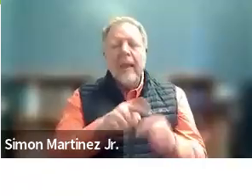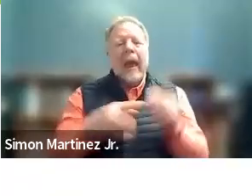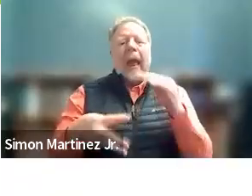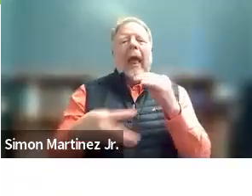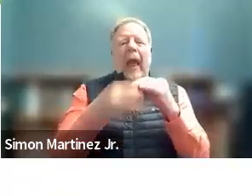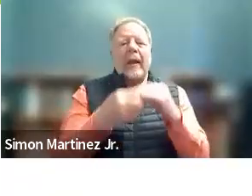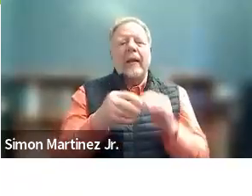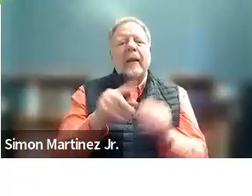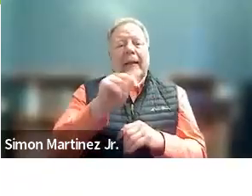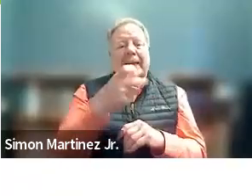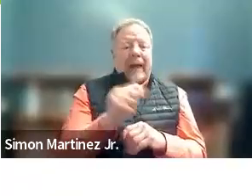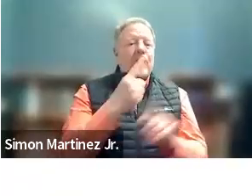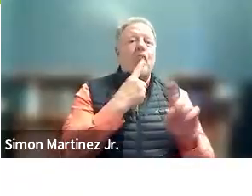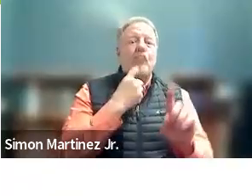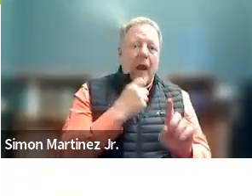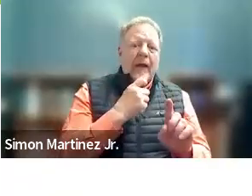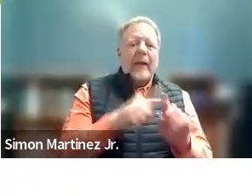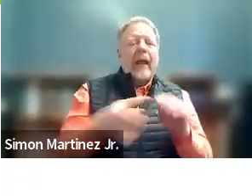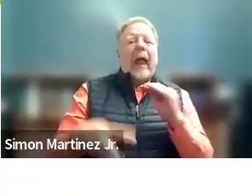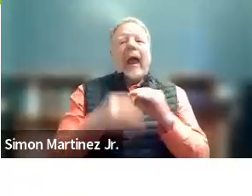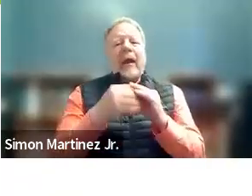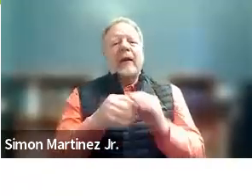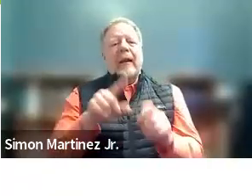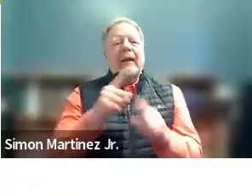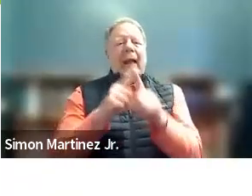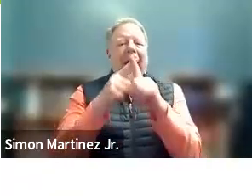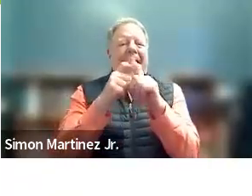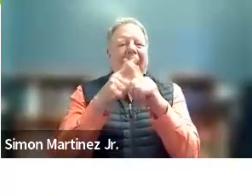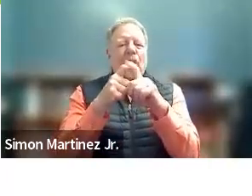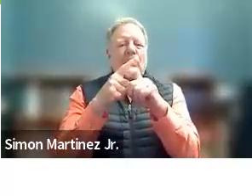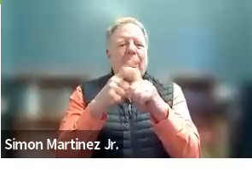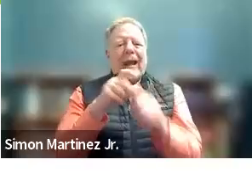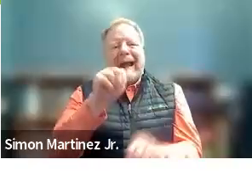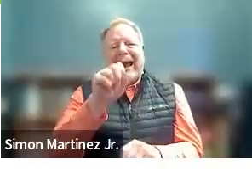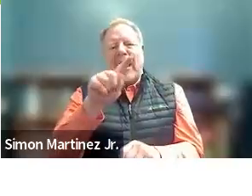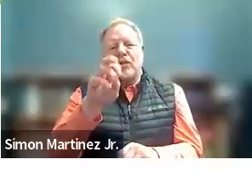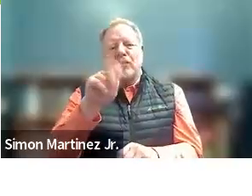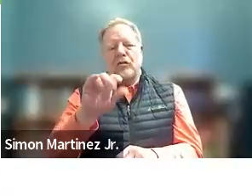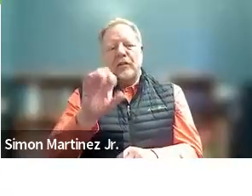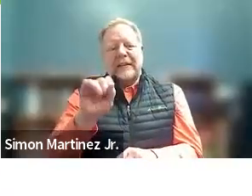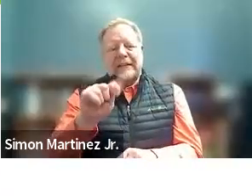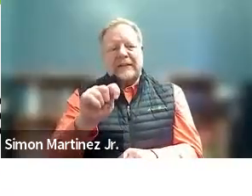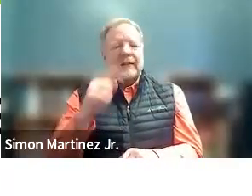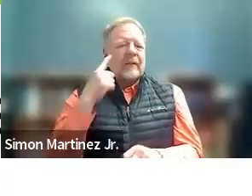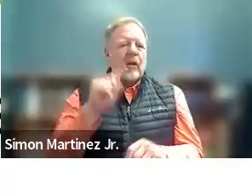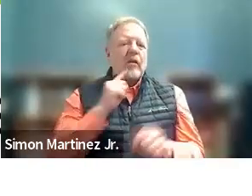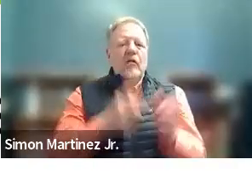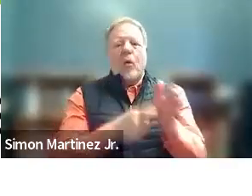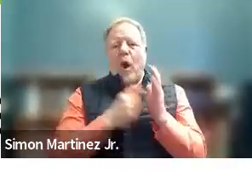they kept the red, but just added the asterisk, right, for the required courses.